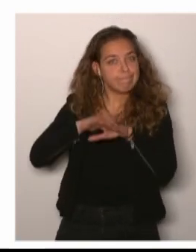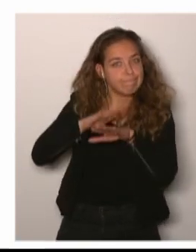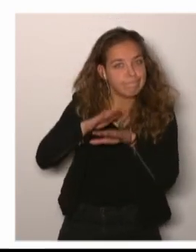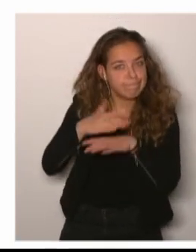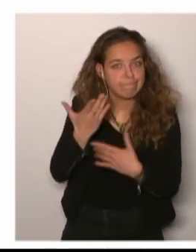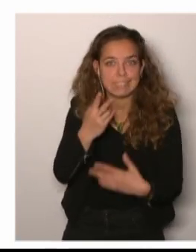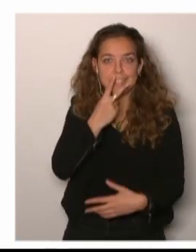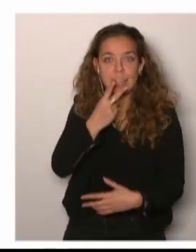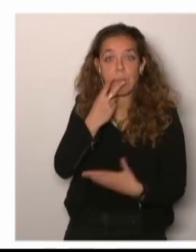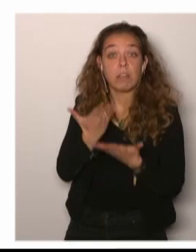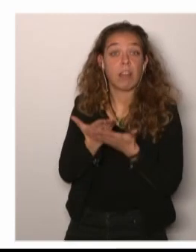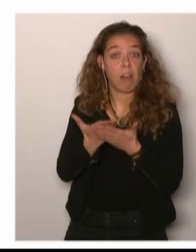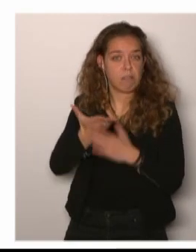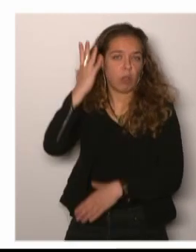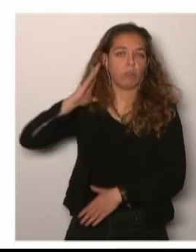new generation.